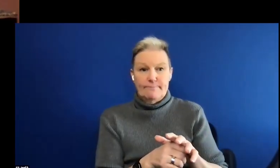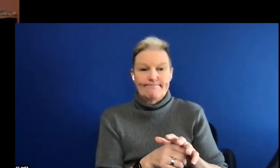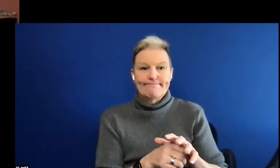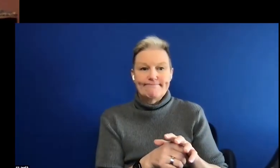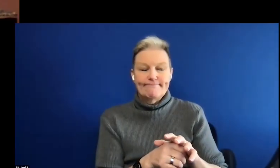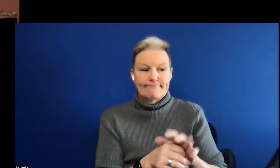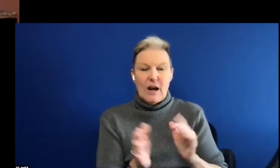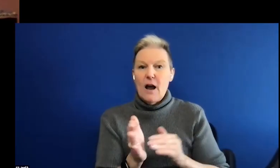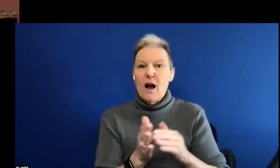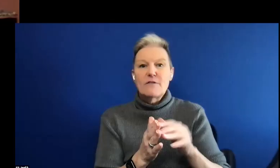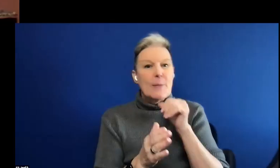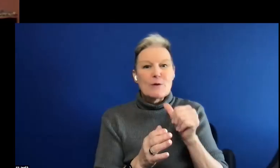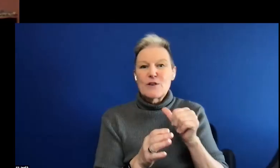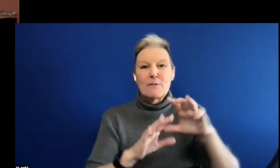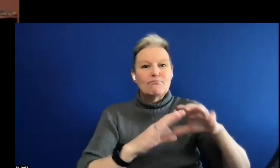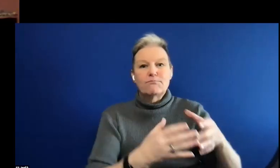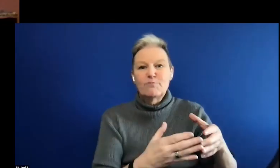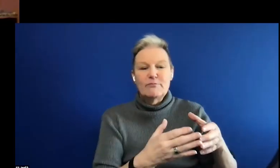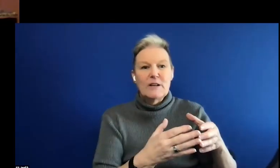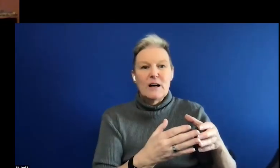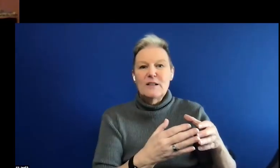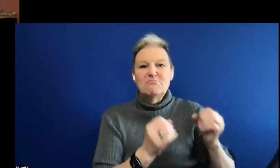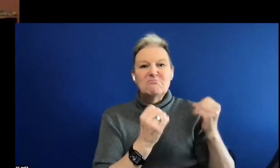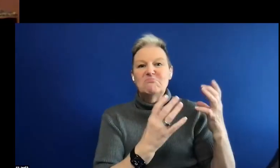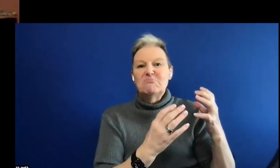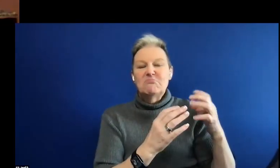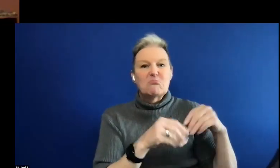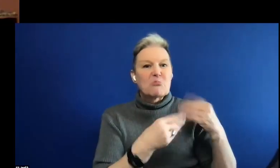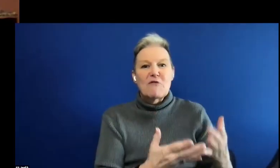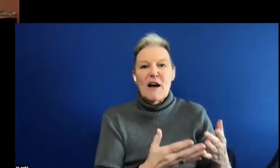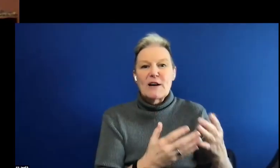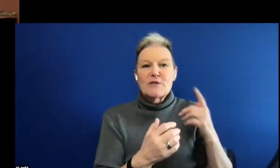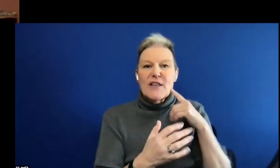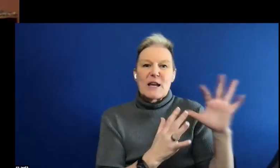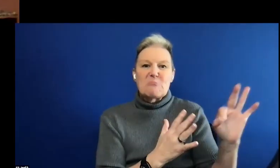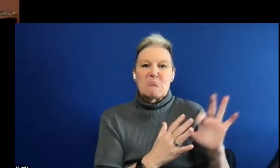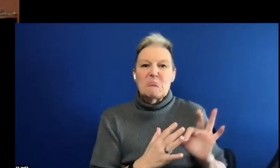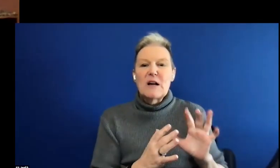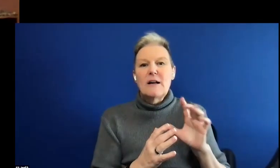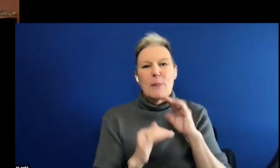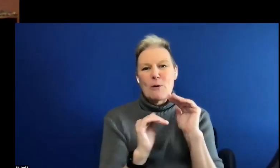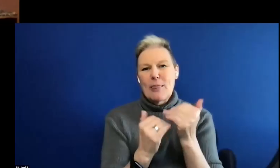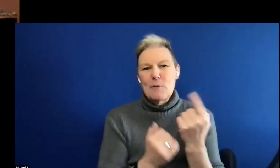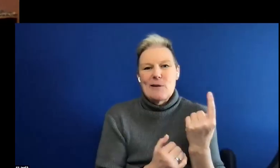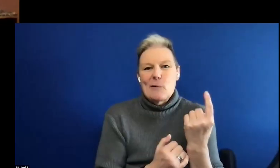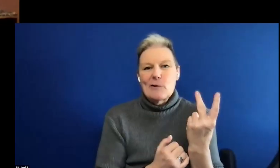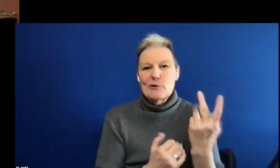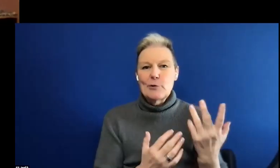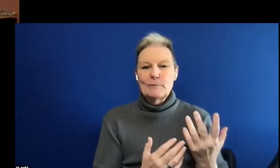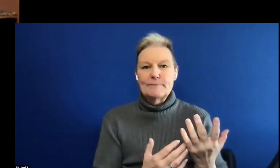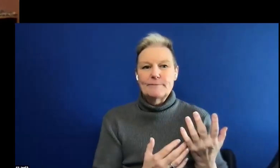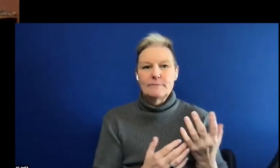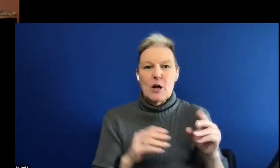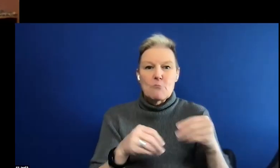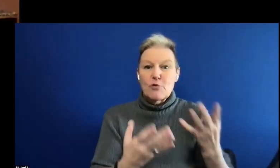not a pool of different providers that they can choose from. They're usually limited to one or two providers that